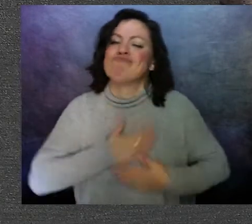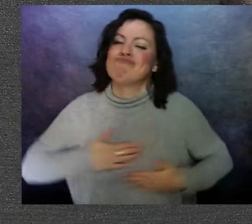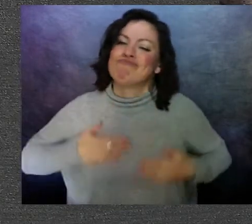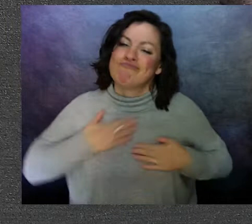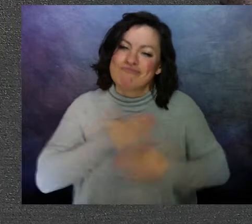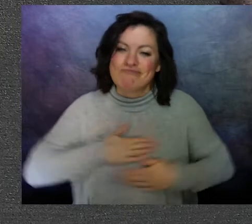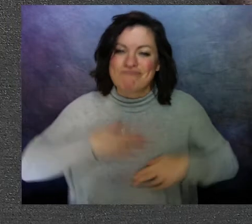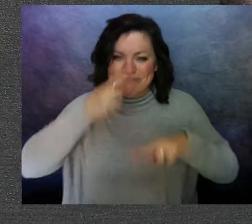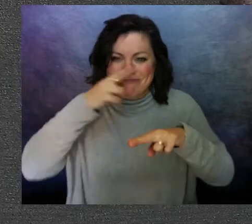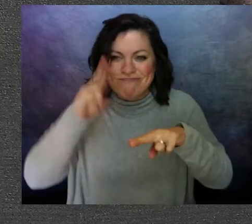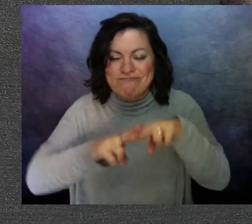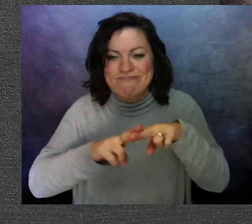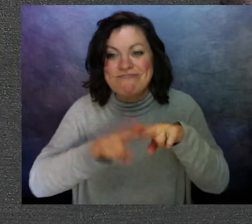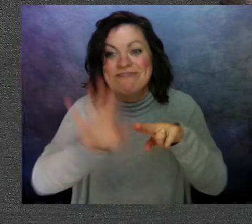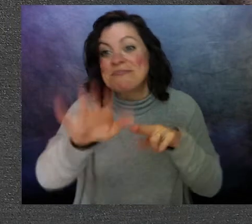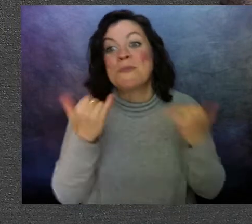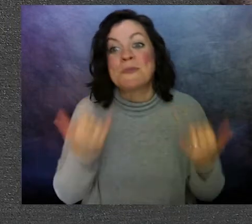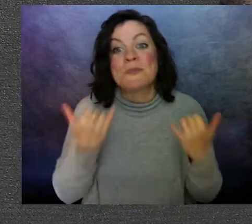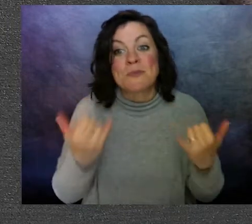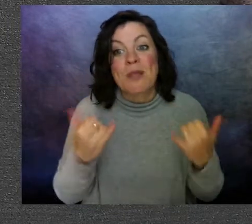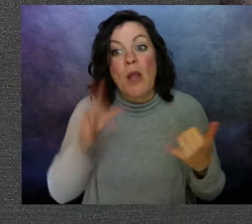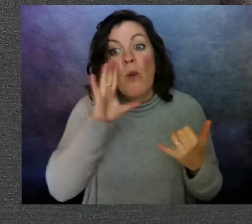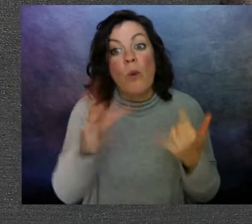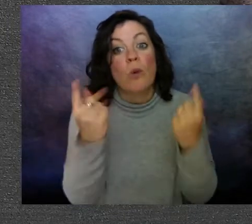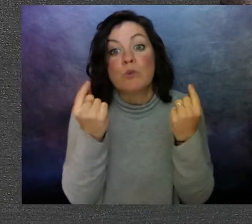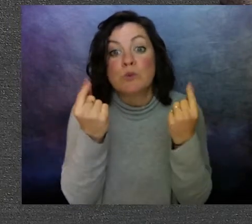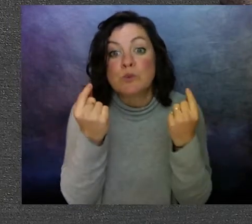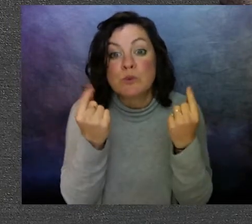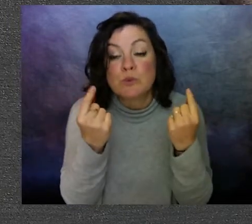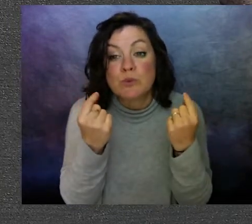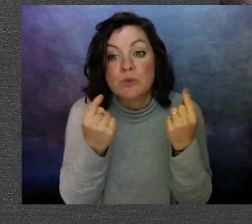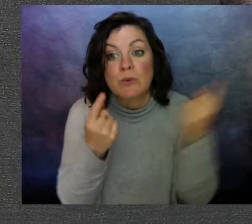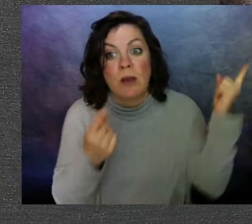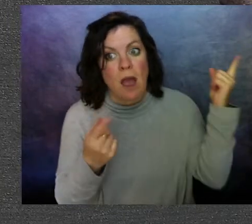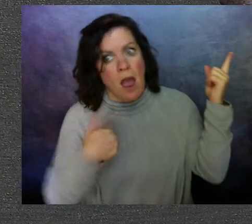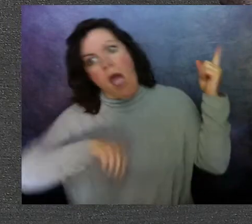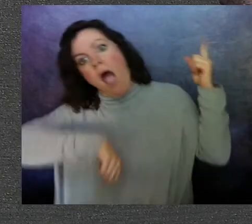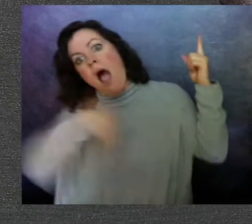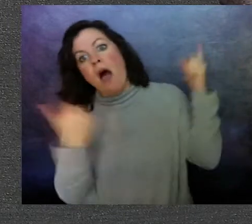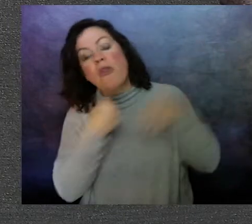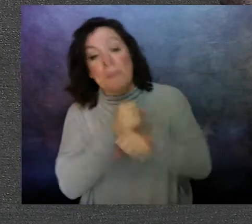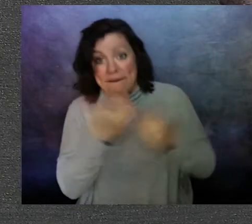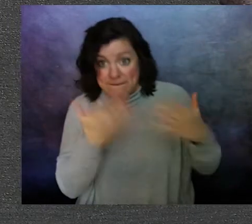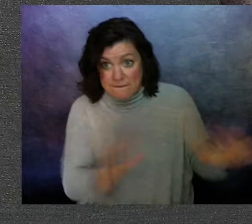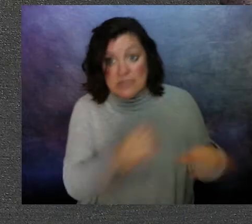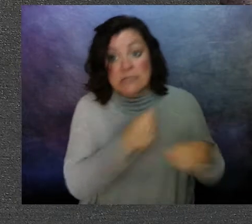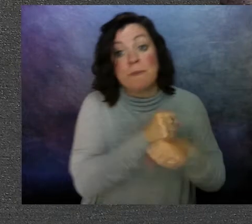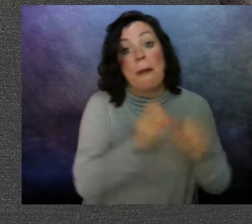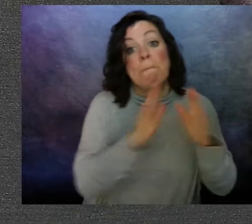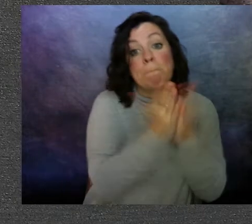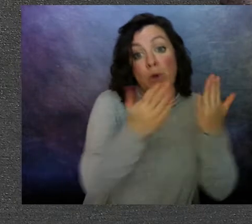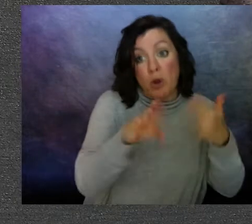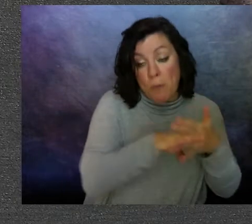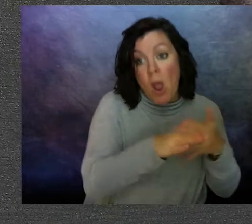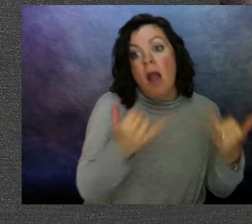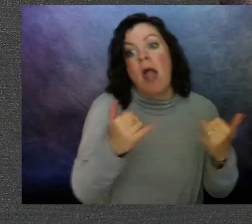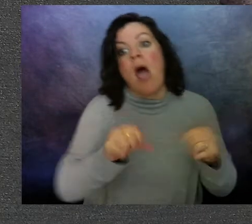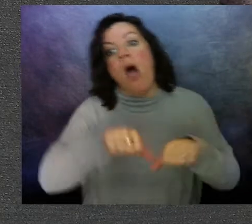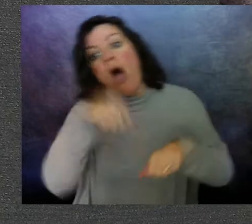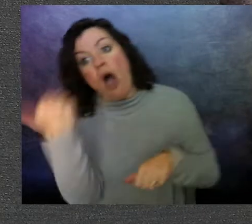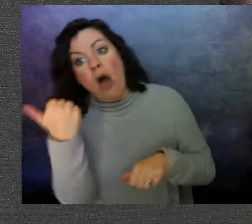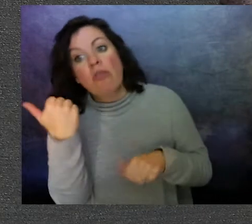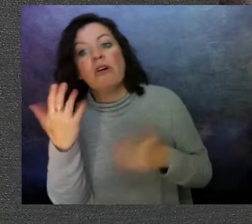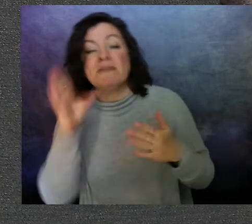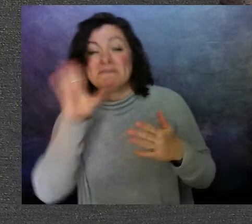do. So today I thought I would show you how to make another craft that would bring those three fall colors into